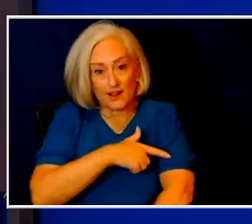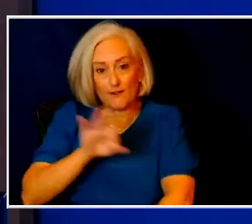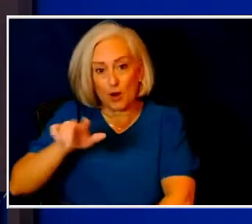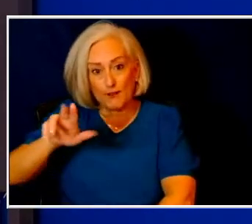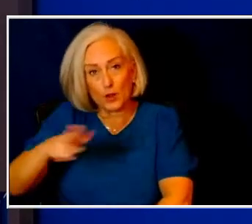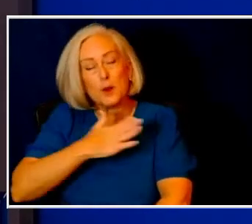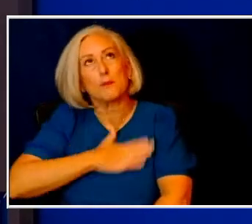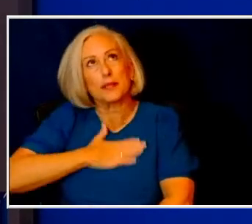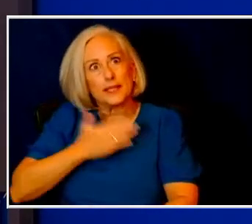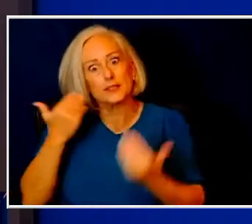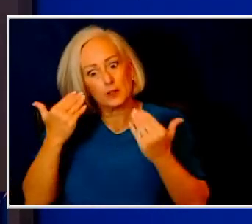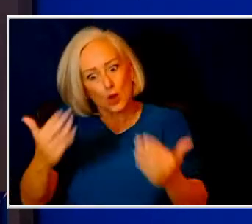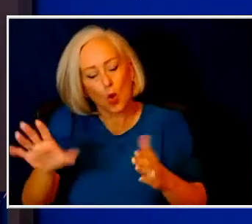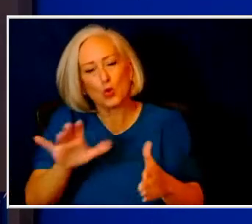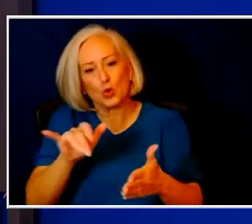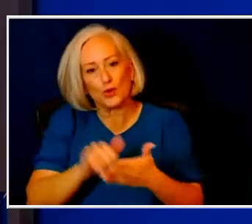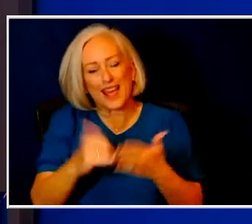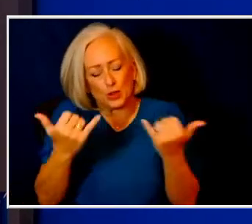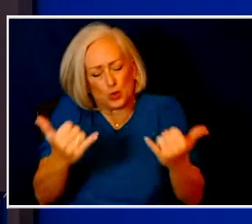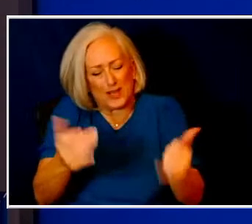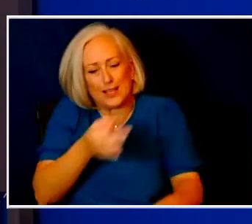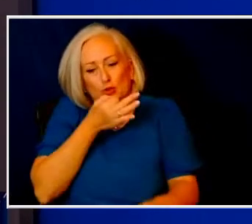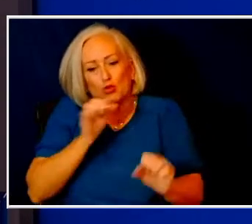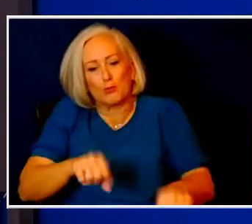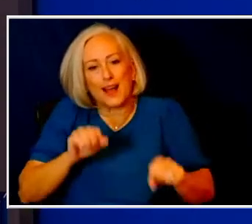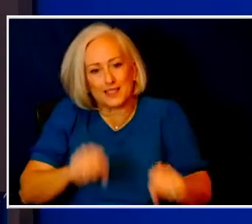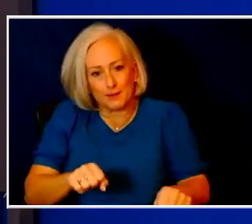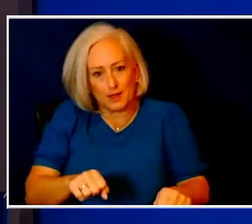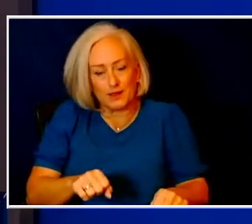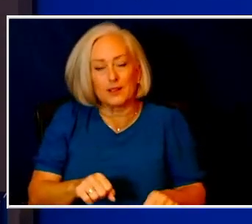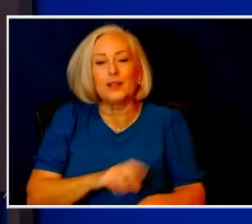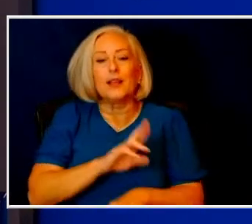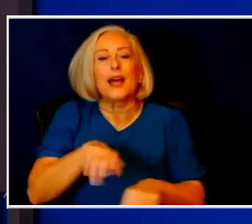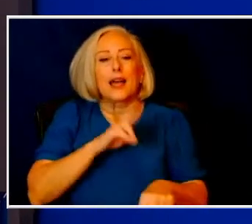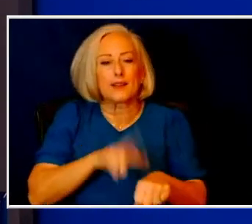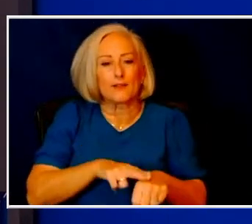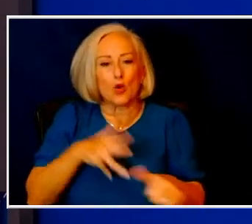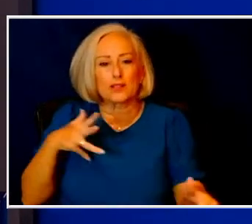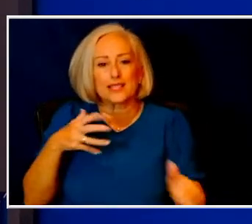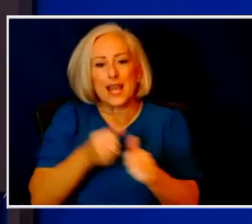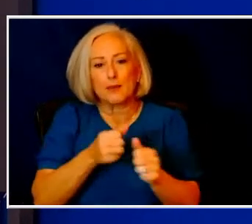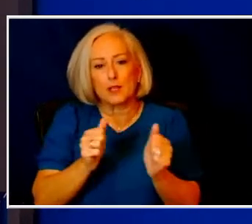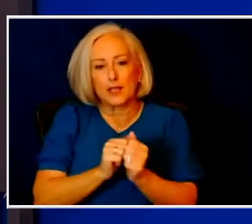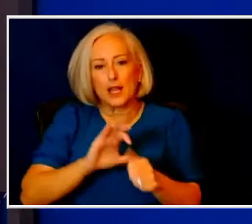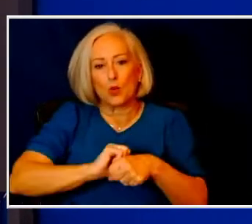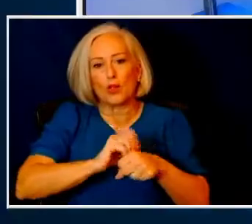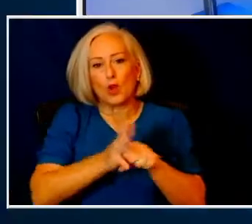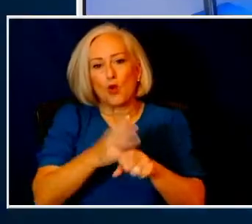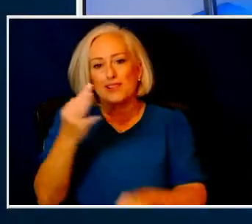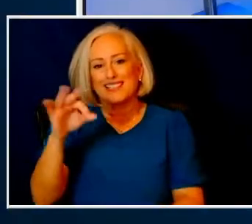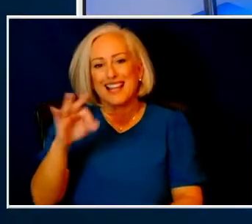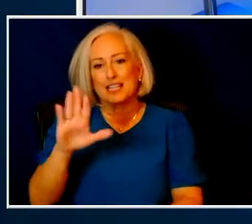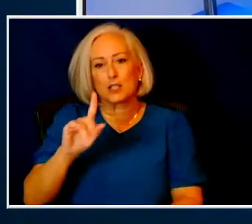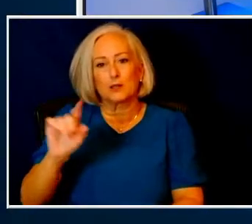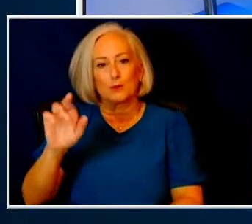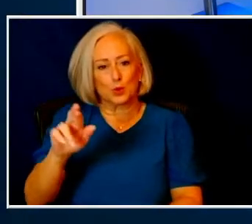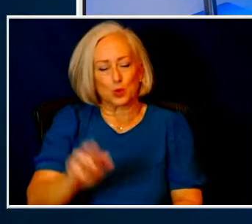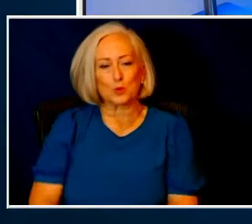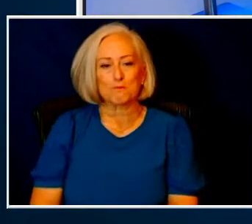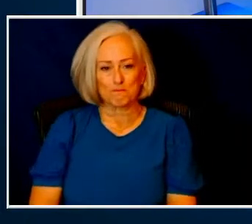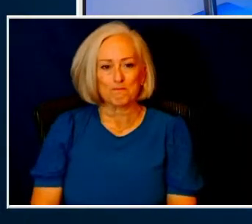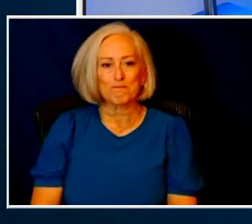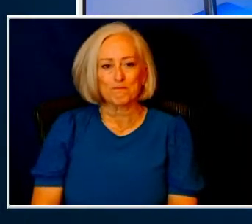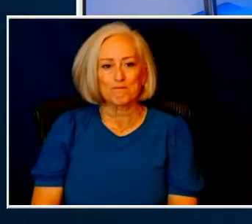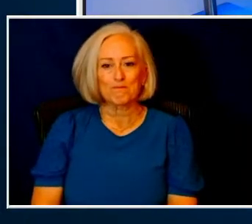vaccinated today as soon as possible, and of course stay up to date with your COVID-19 booster as well. All right,